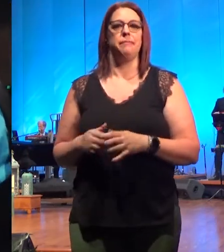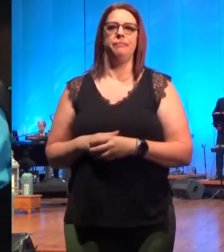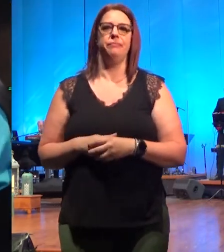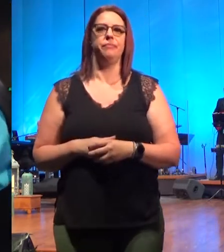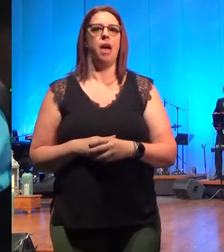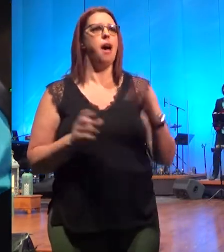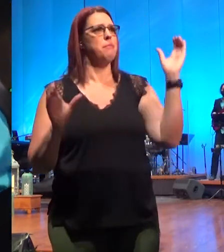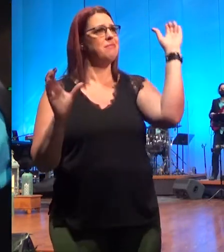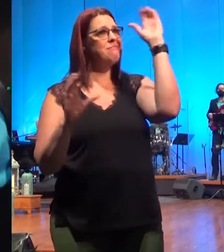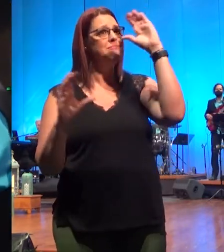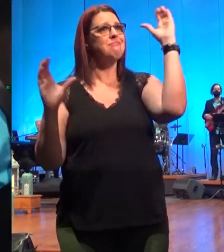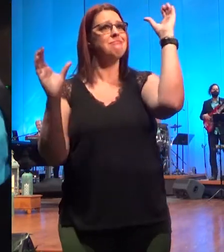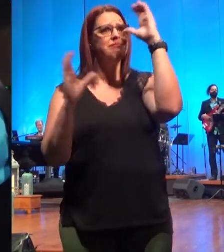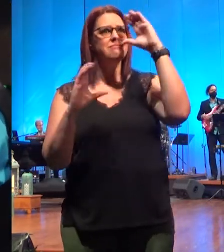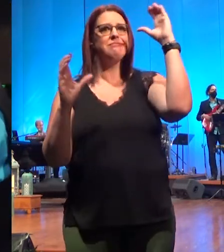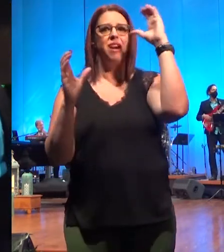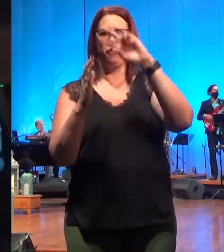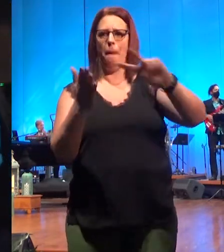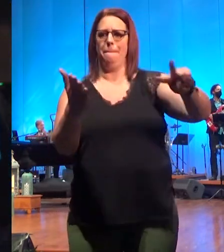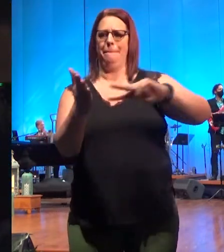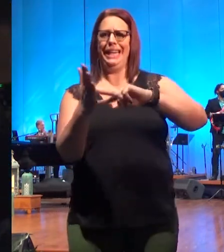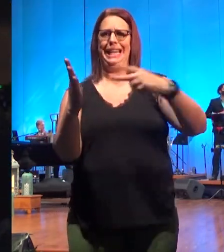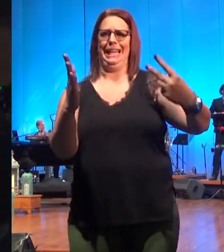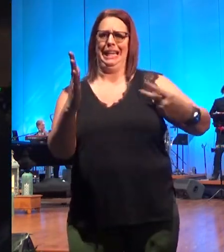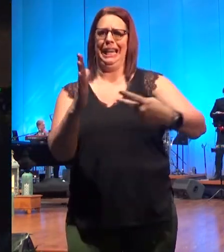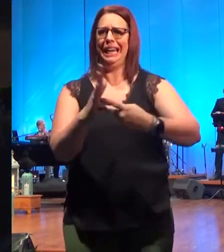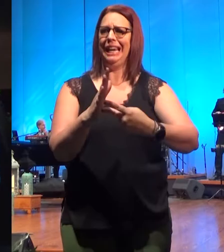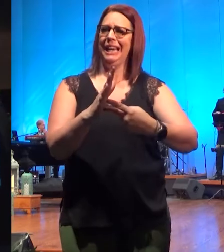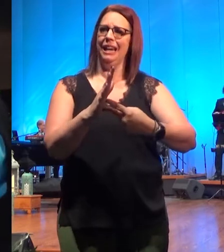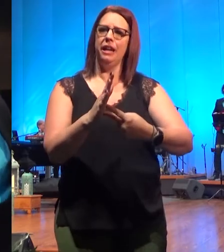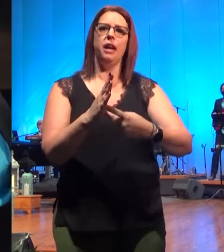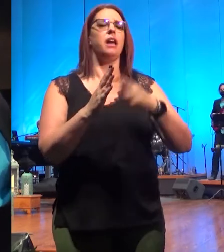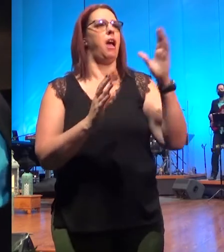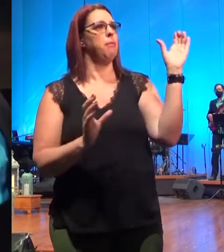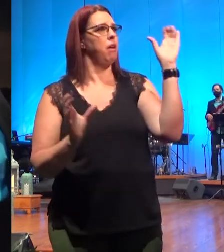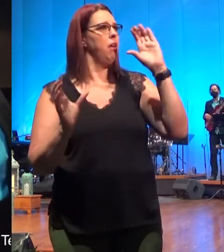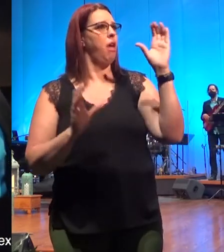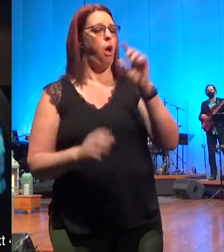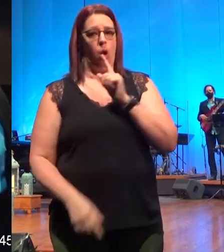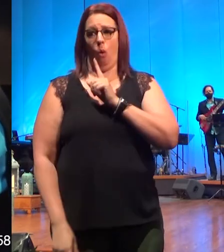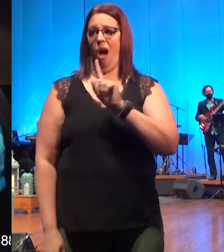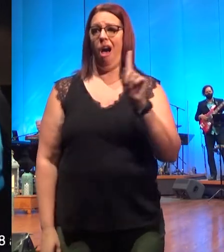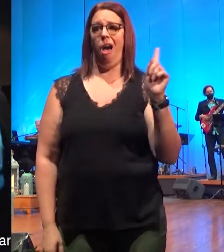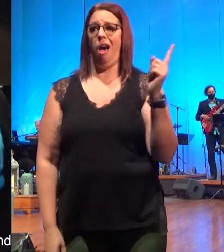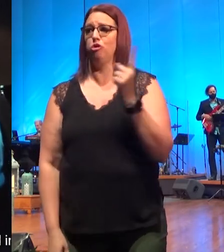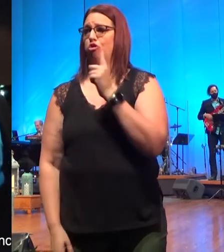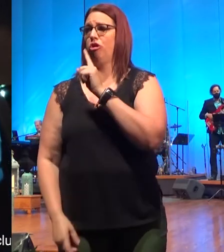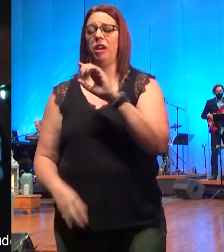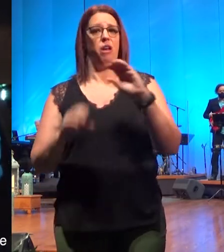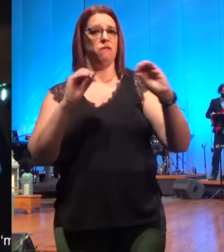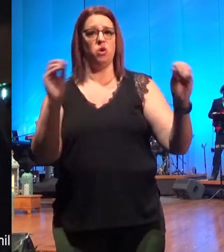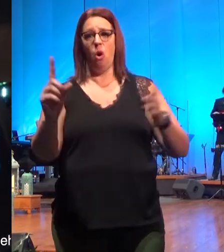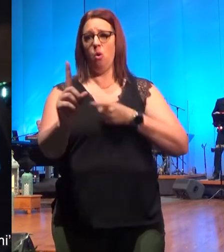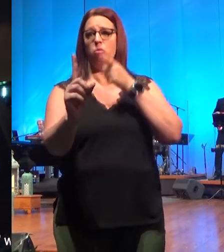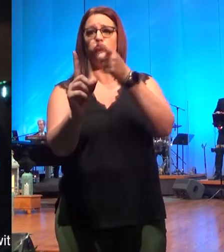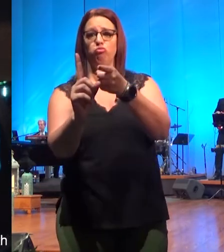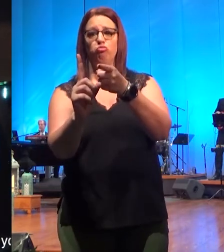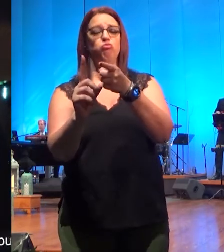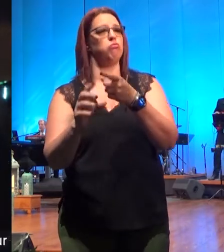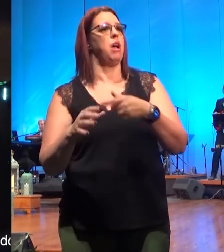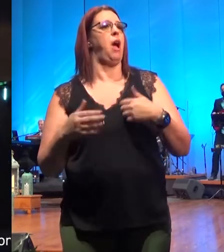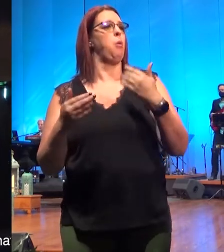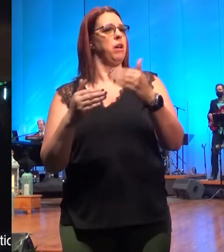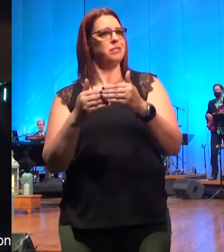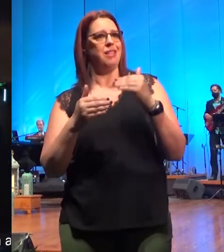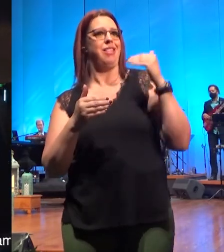Looking for a meaning, wandering around with no direction. I'd rush to take that